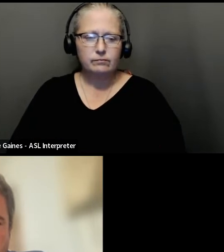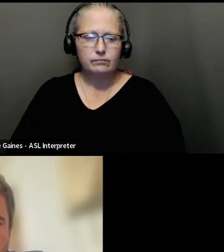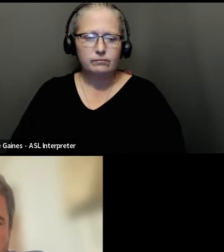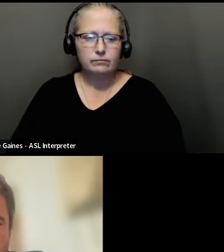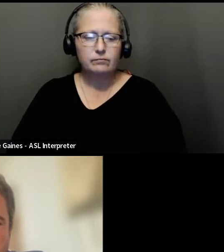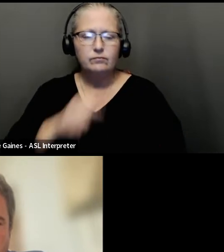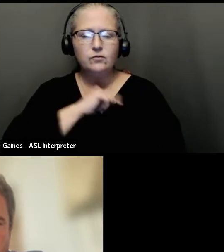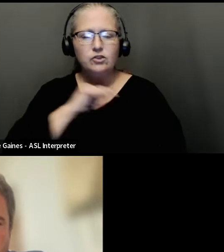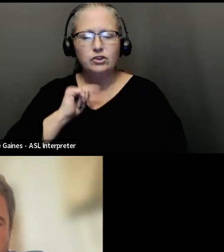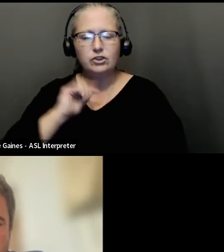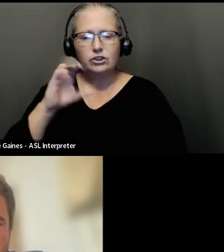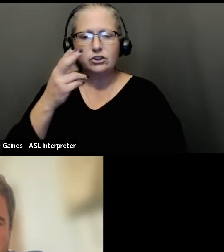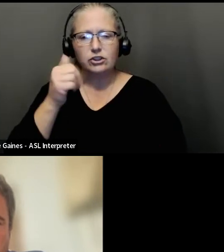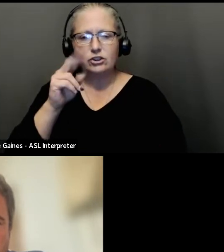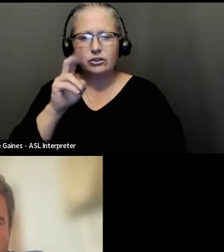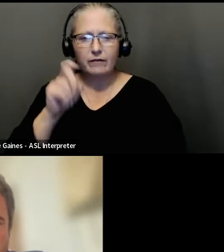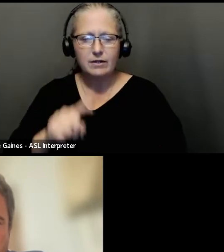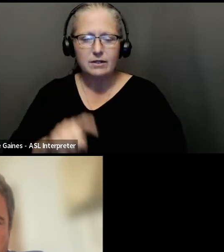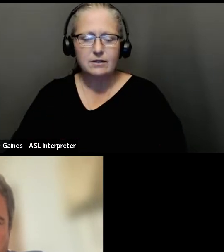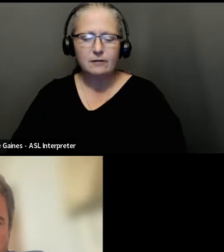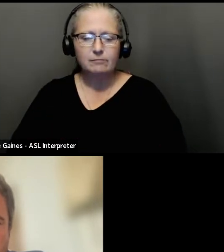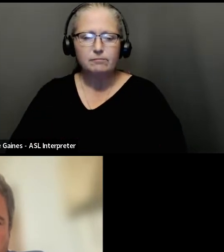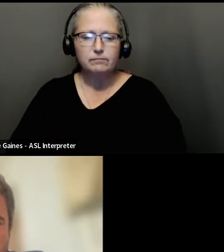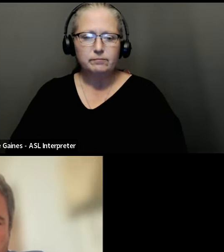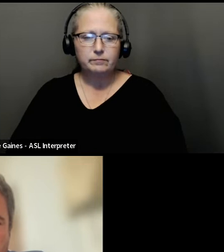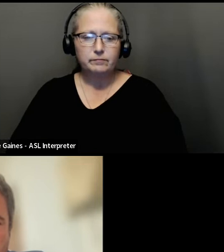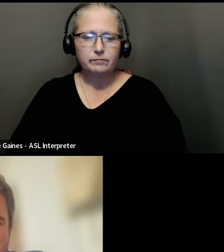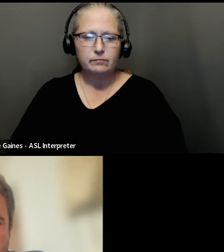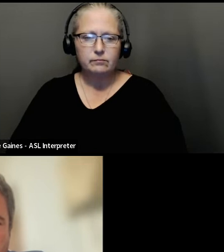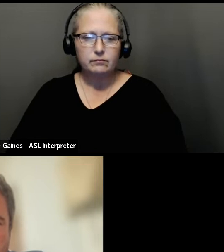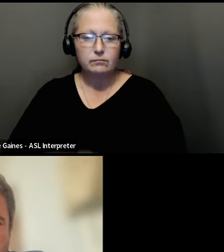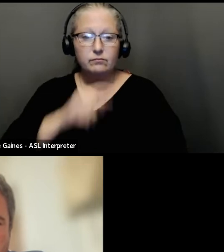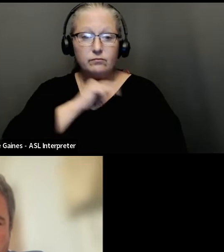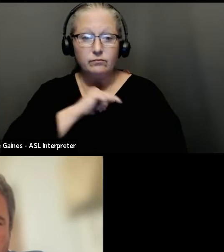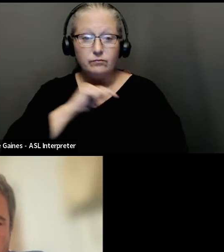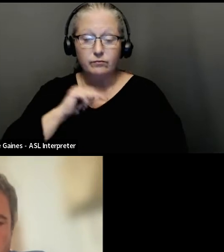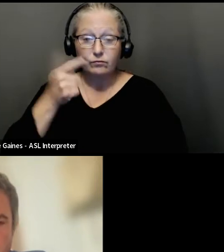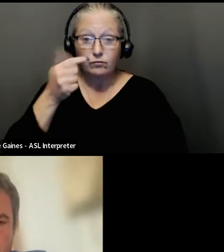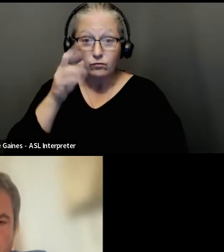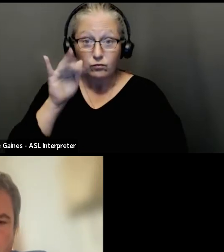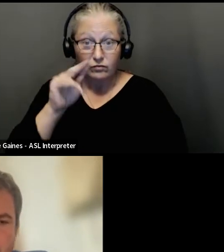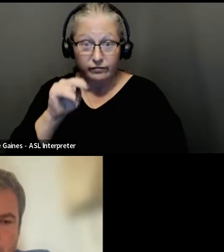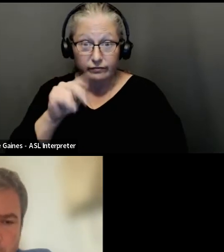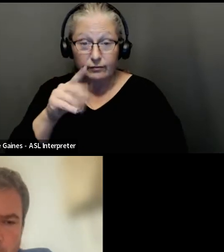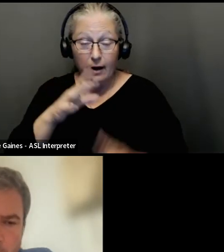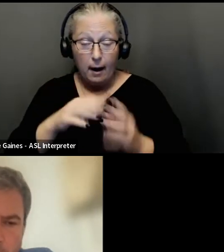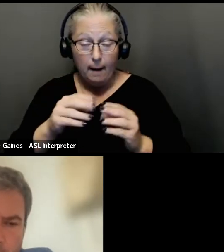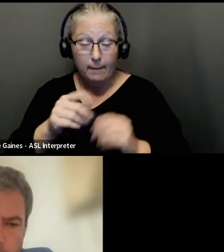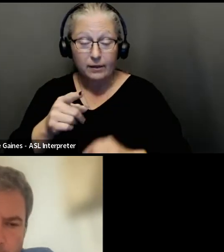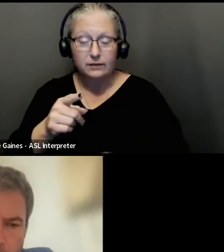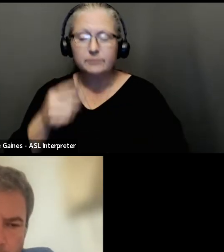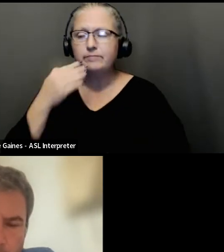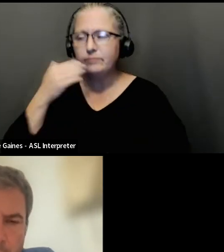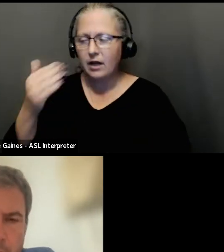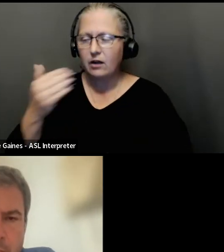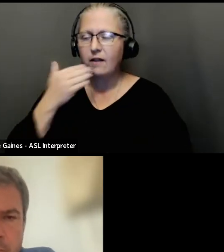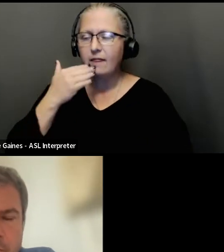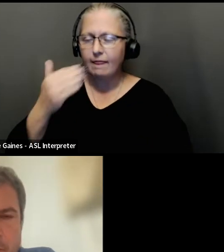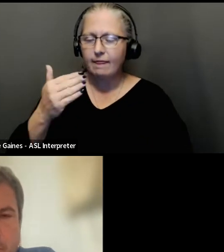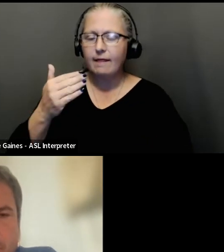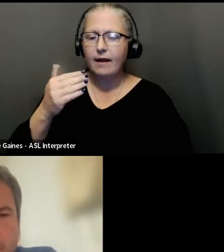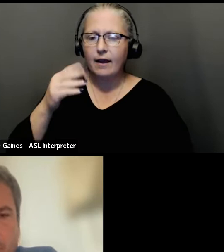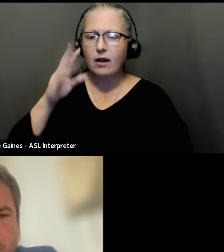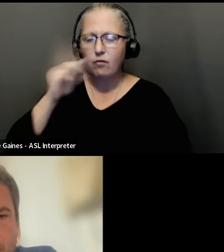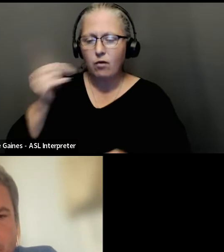Trustee Chubbs. You're not ready. Trustee Griffin, do you have some comments? Thank you. Thank you for turning out